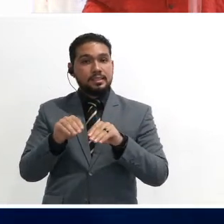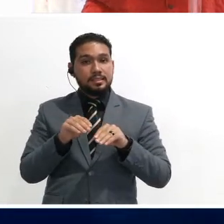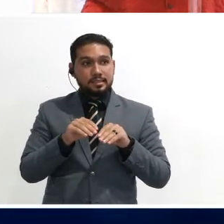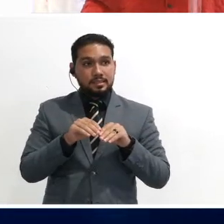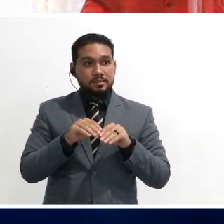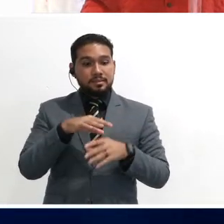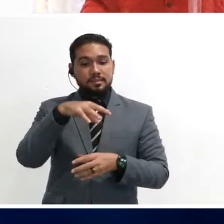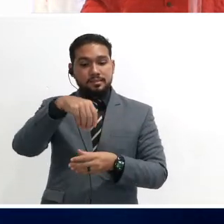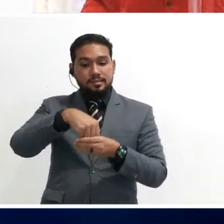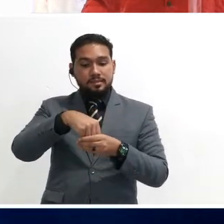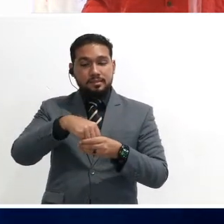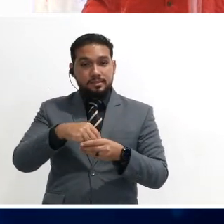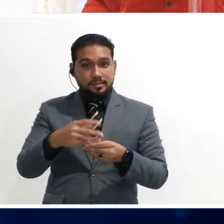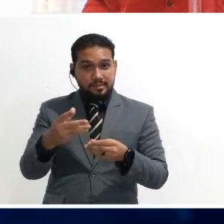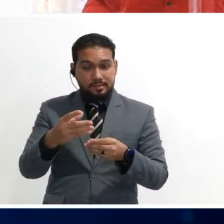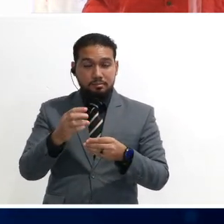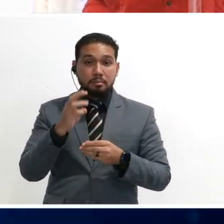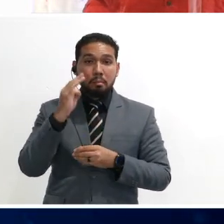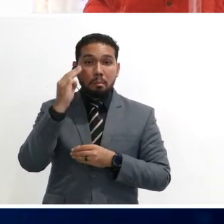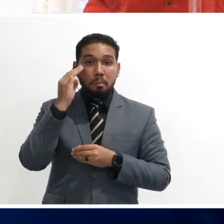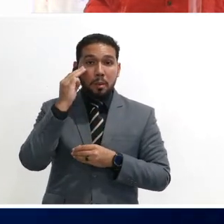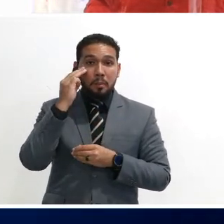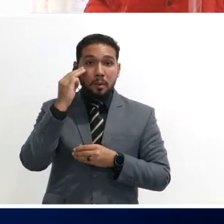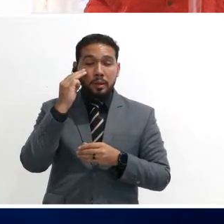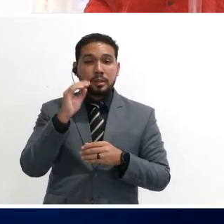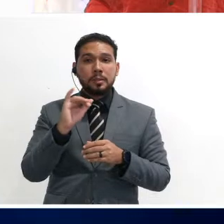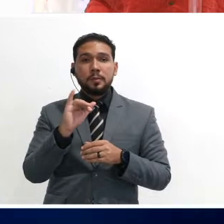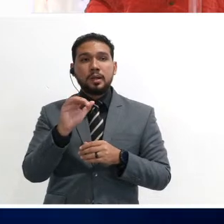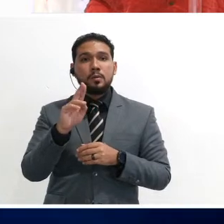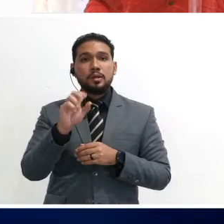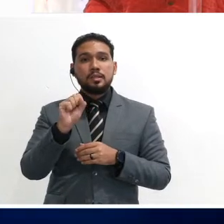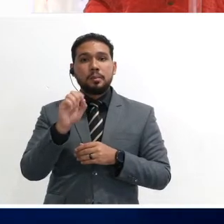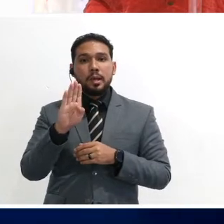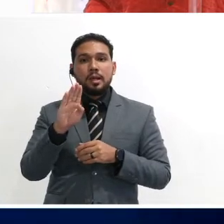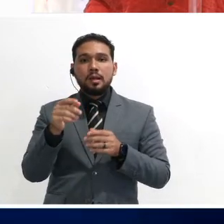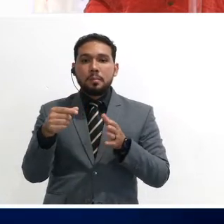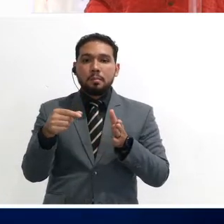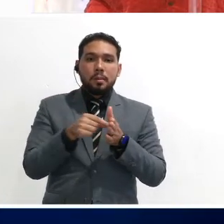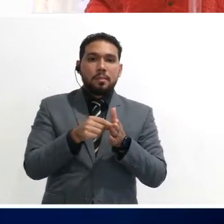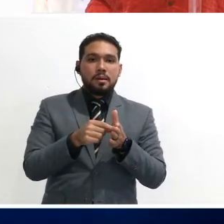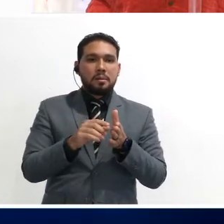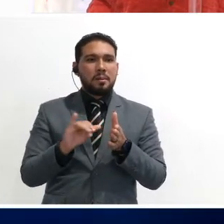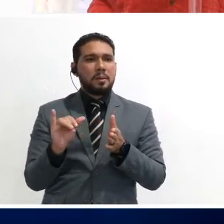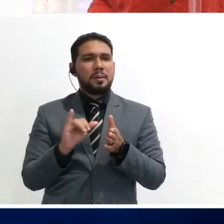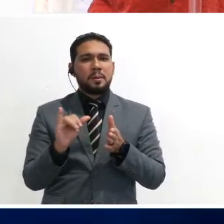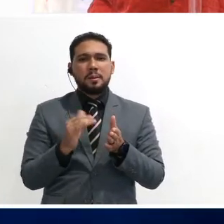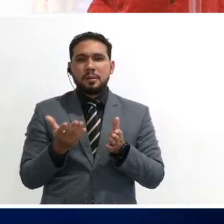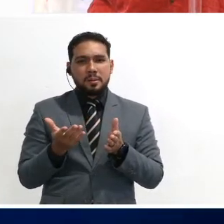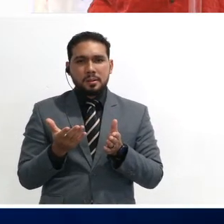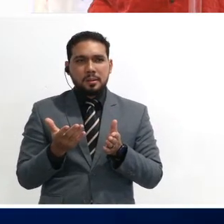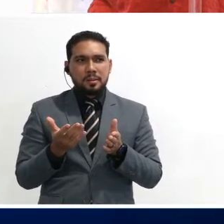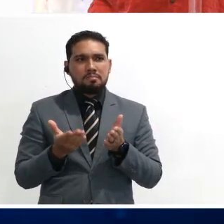SSD cards, for example, all have a little package inside them.